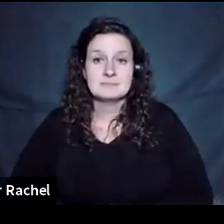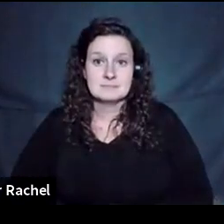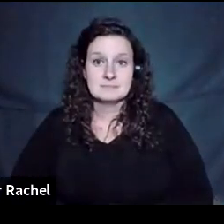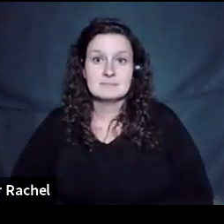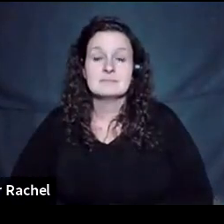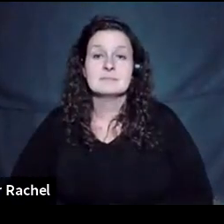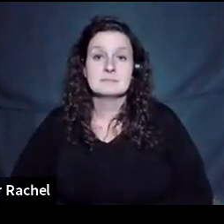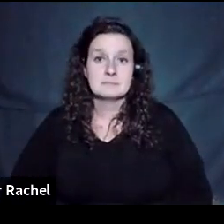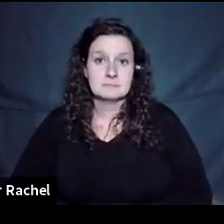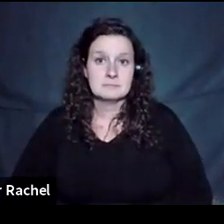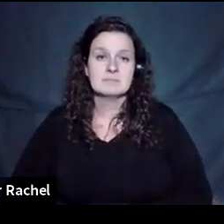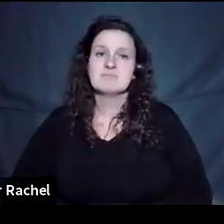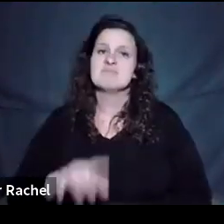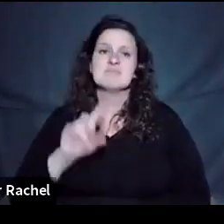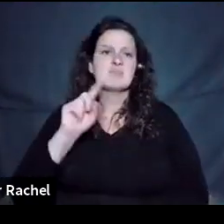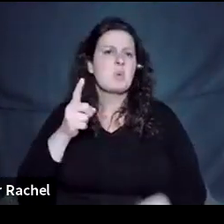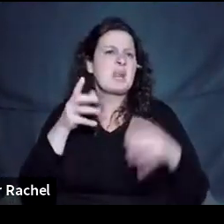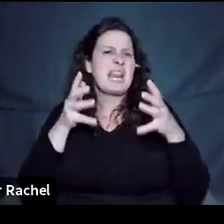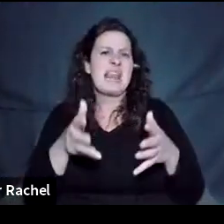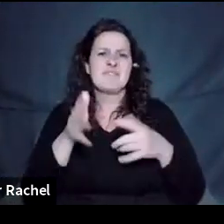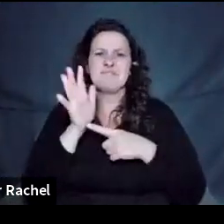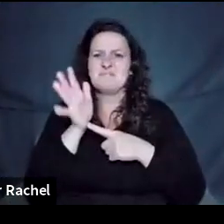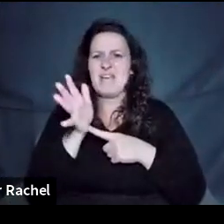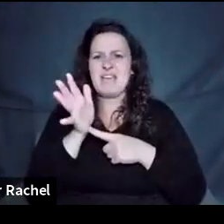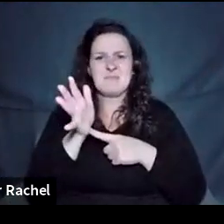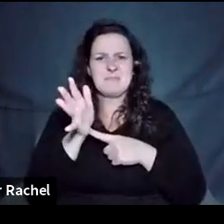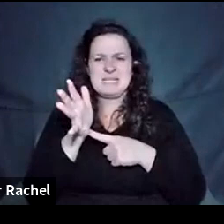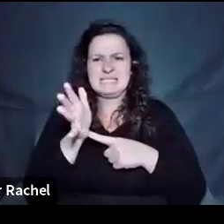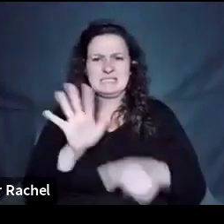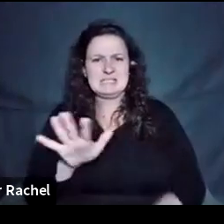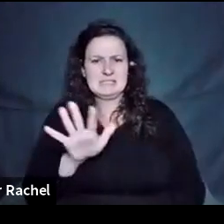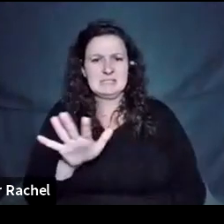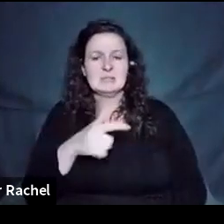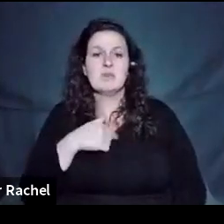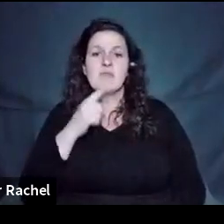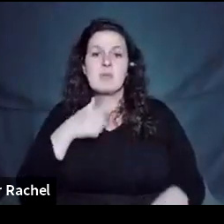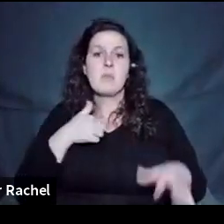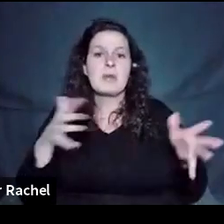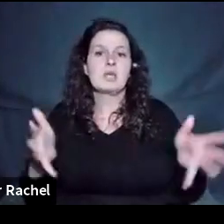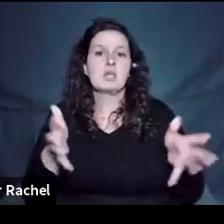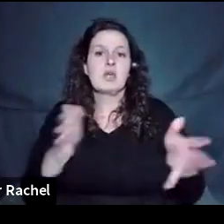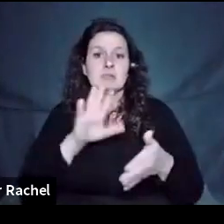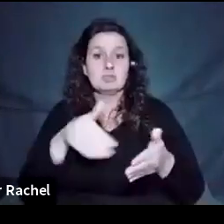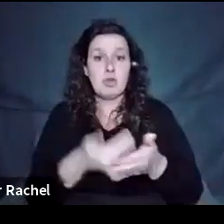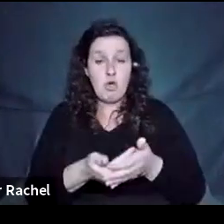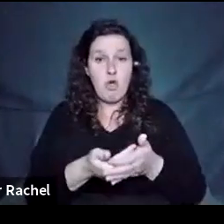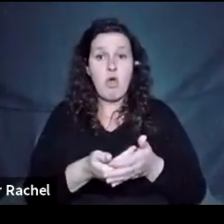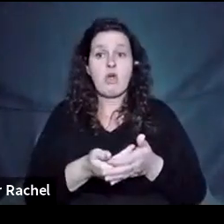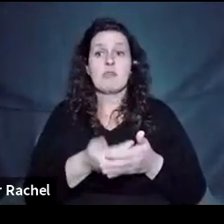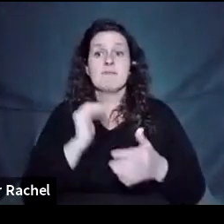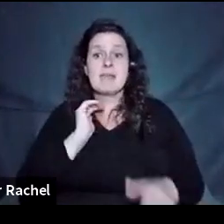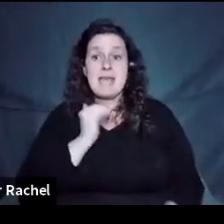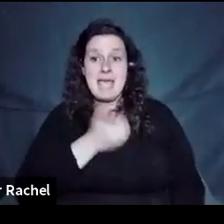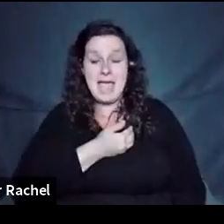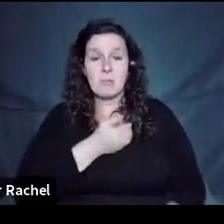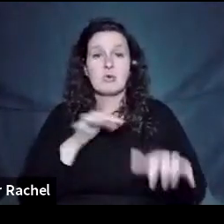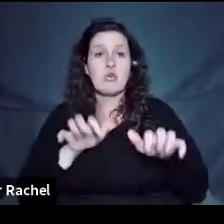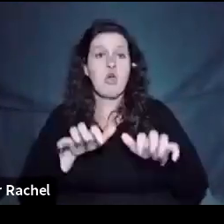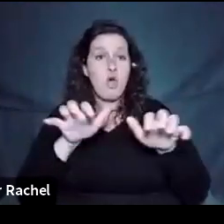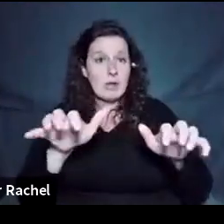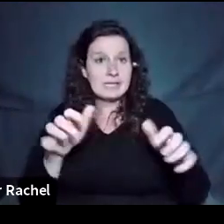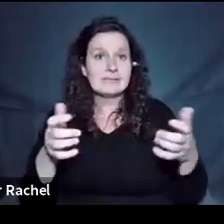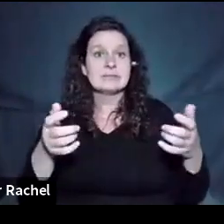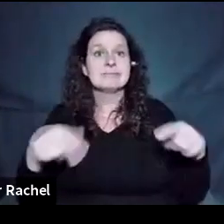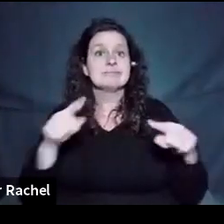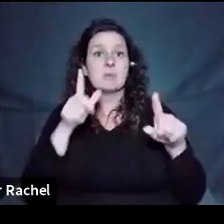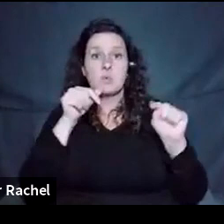So we only have about 5 minutes left. So I'd really like to encourage all of our audience, our attendees, to